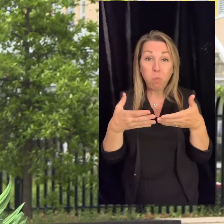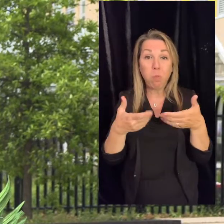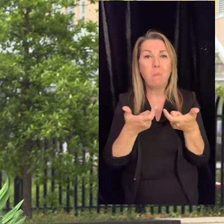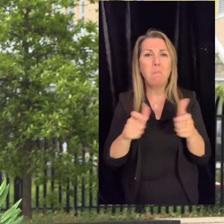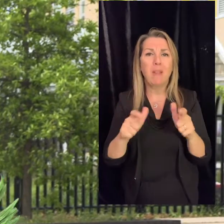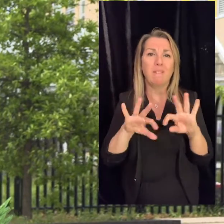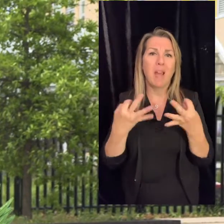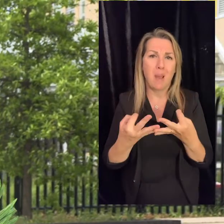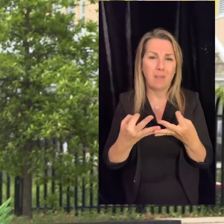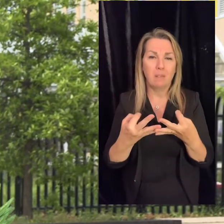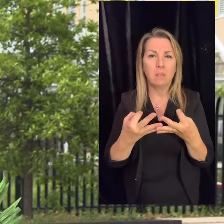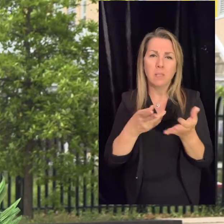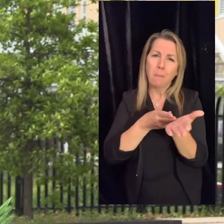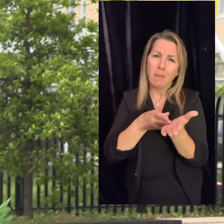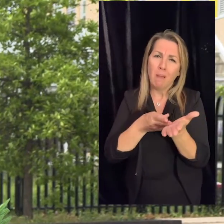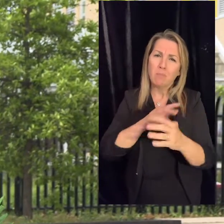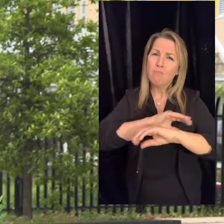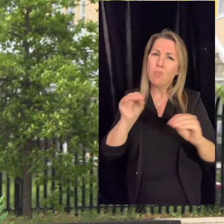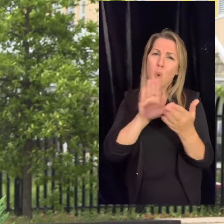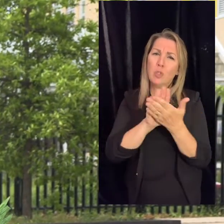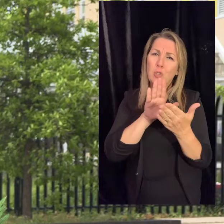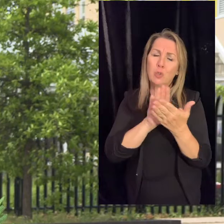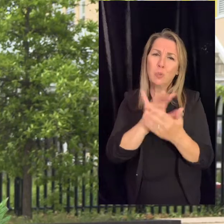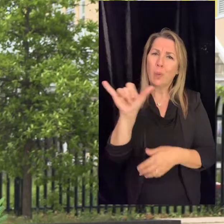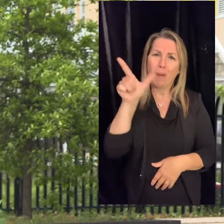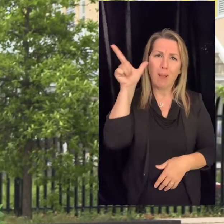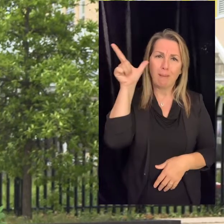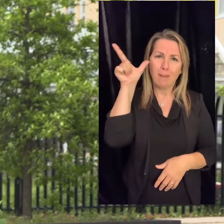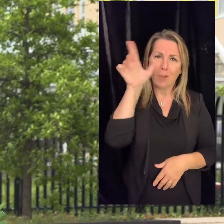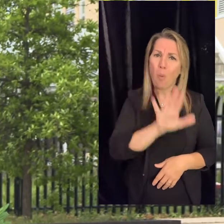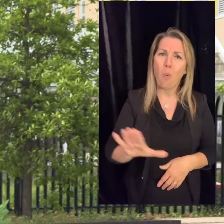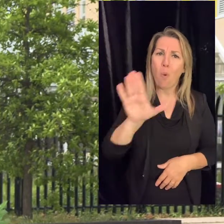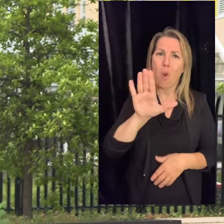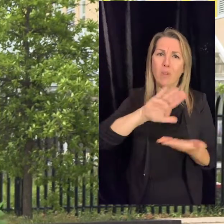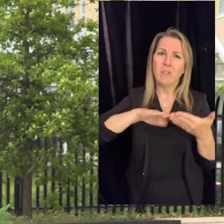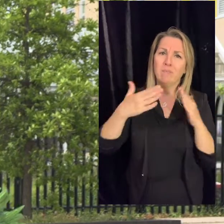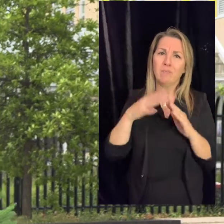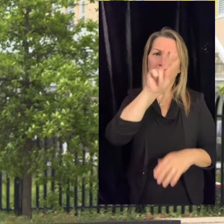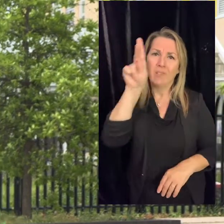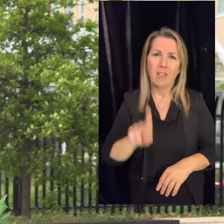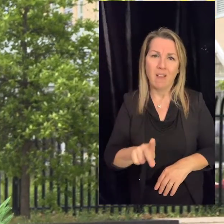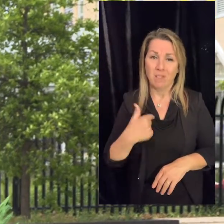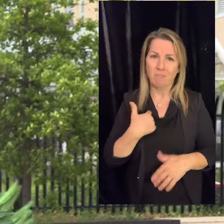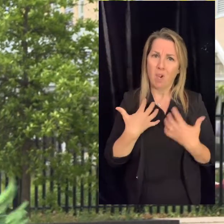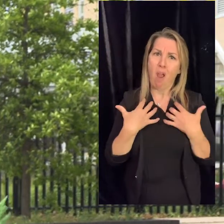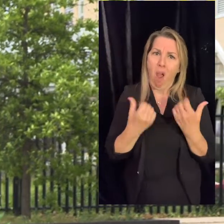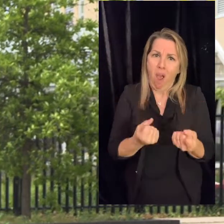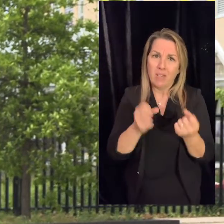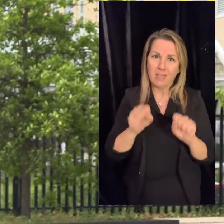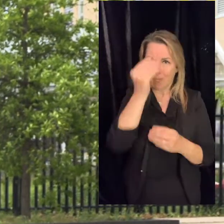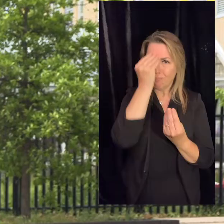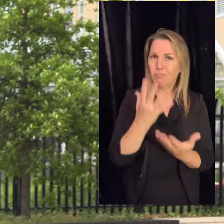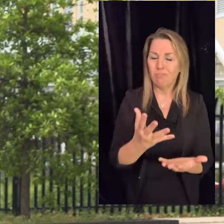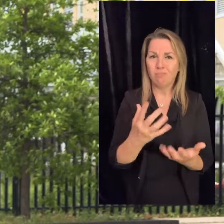And let's be honest, there's no school in Philly as lit as Lincoln. And I can confidently say this because ever since I've been